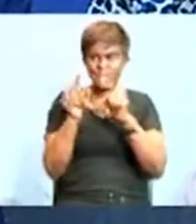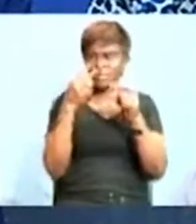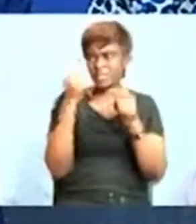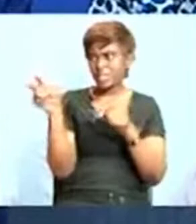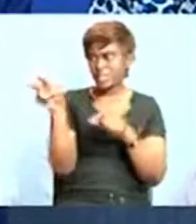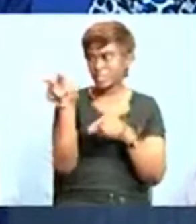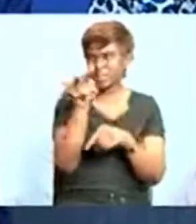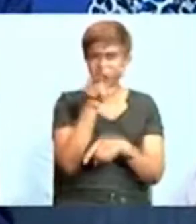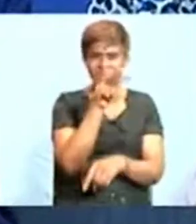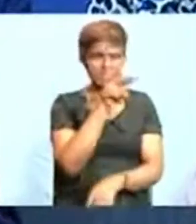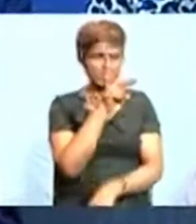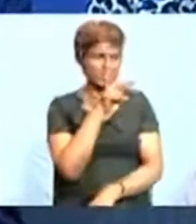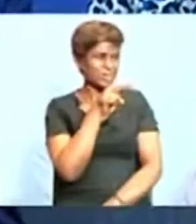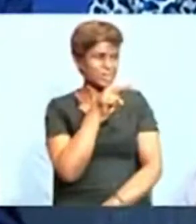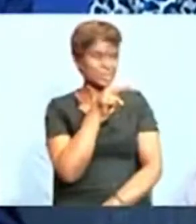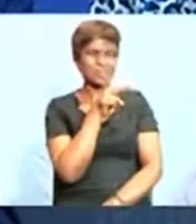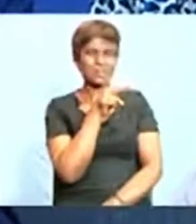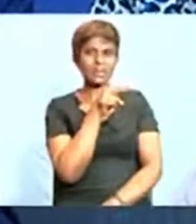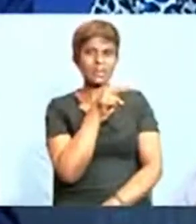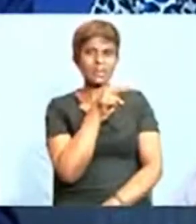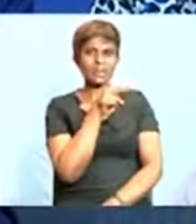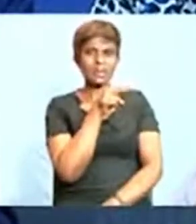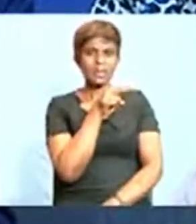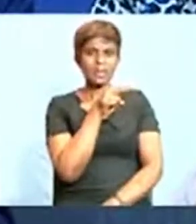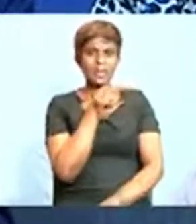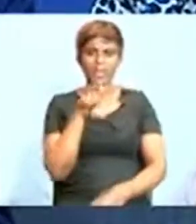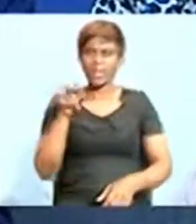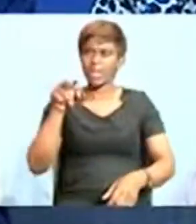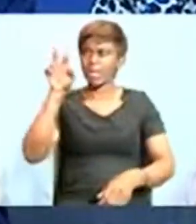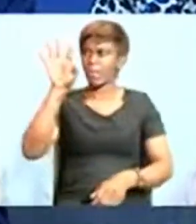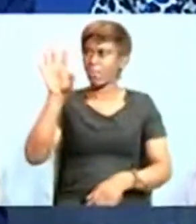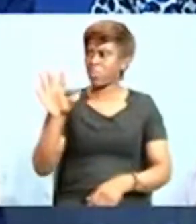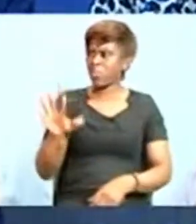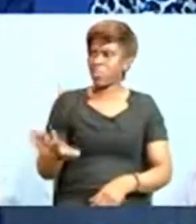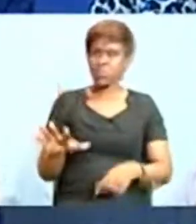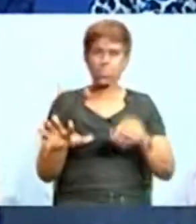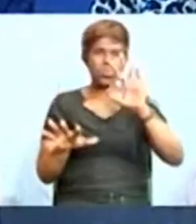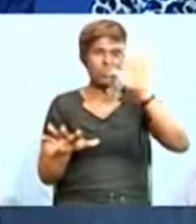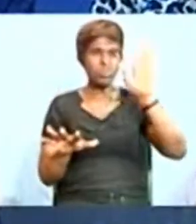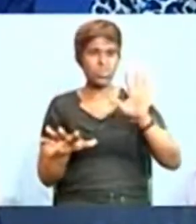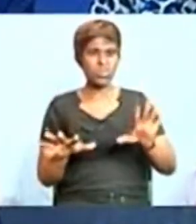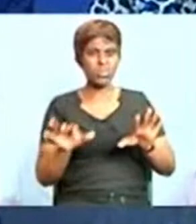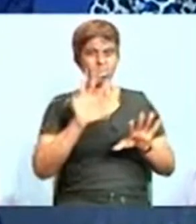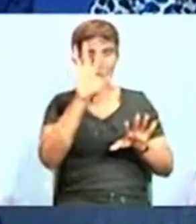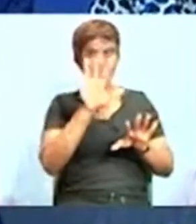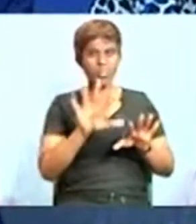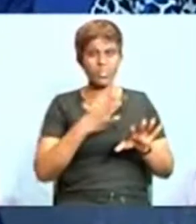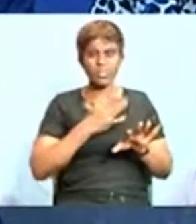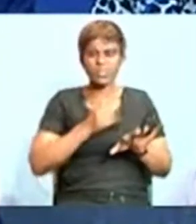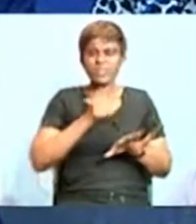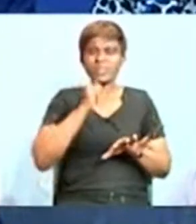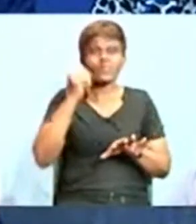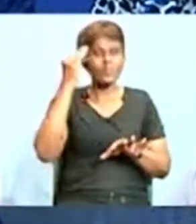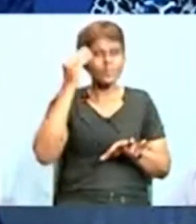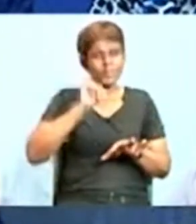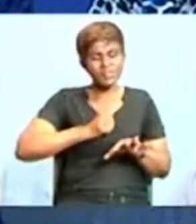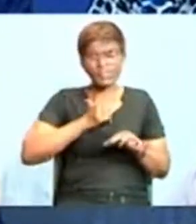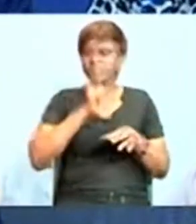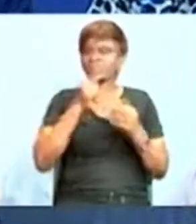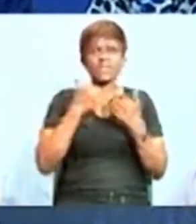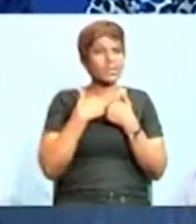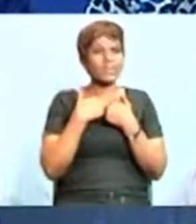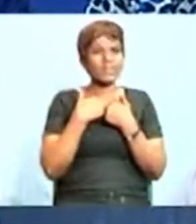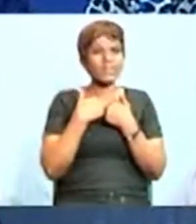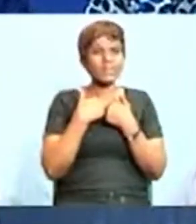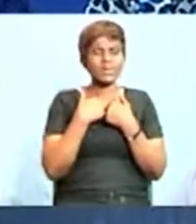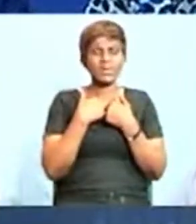around, there's the lines of things dripping and what have you. I don't know whether we don't have, those